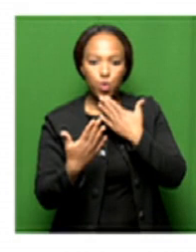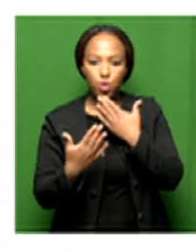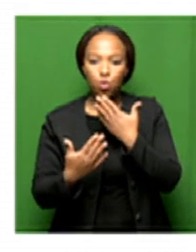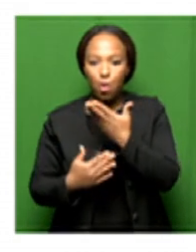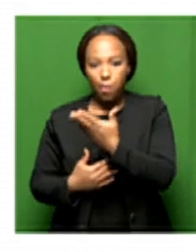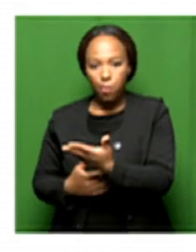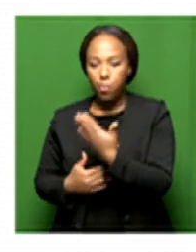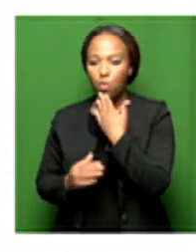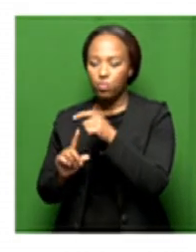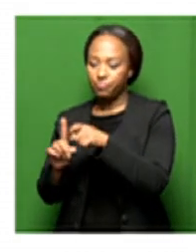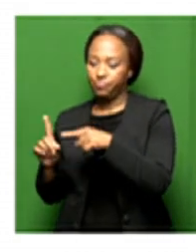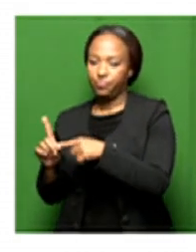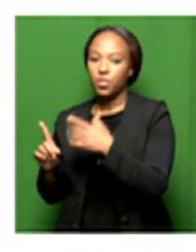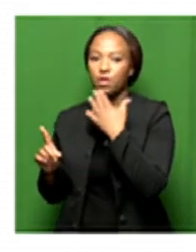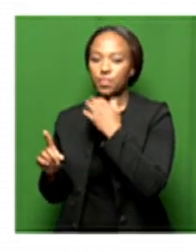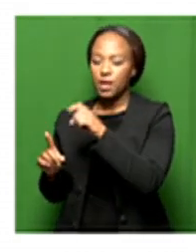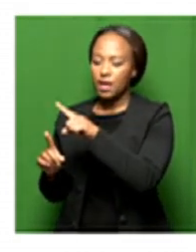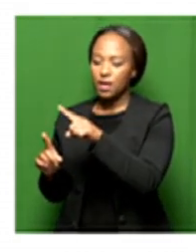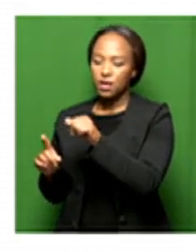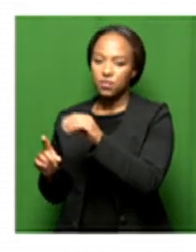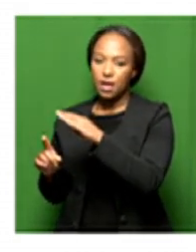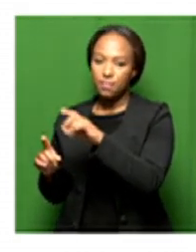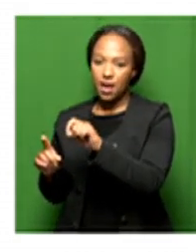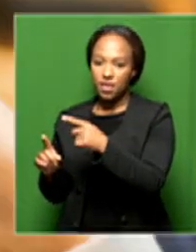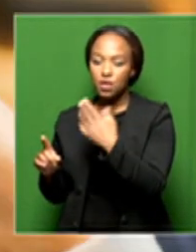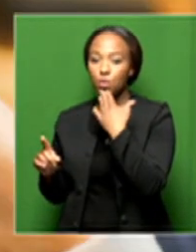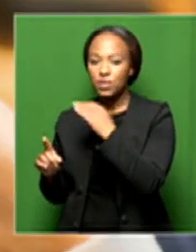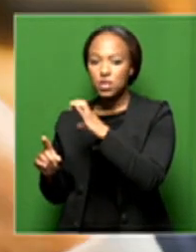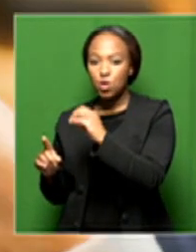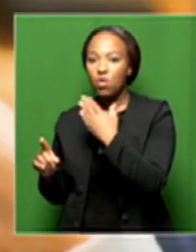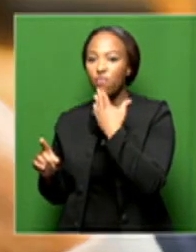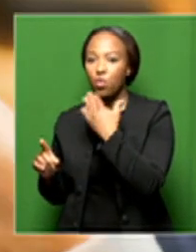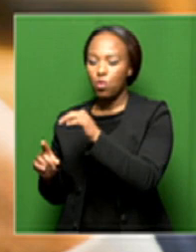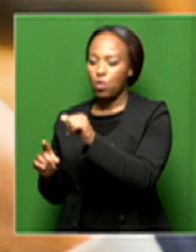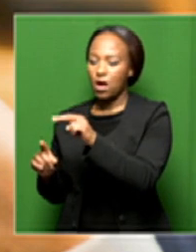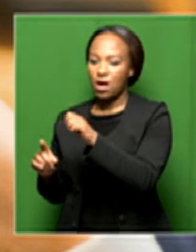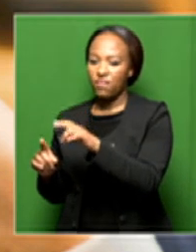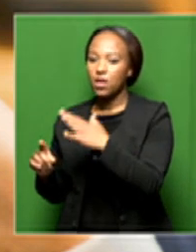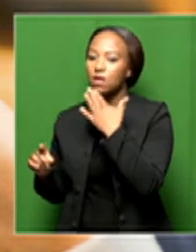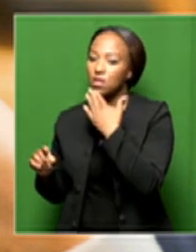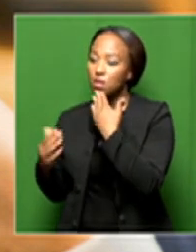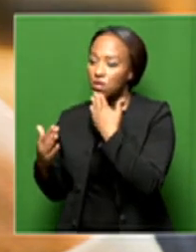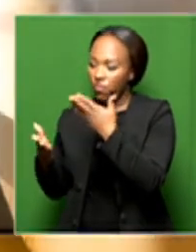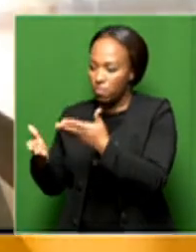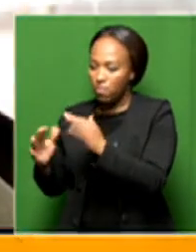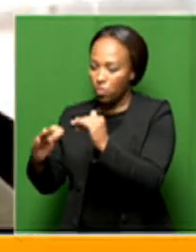existence, we are joined via Skype by Zabeth Venter, the CEO of Averly. Zabeth, a very good morning to you. Thanks for joining us. Welcome.